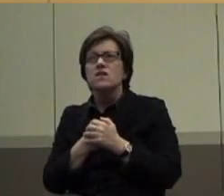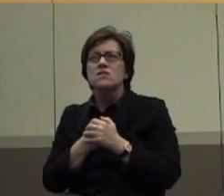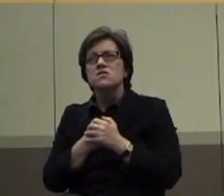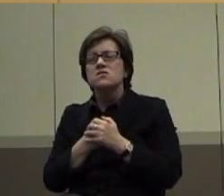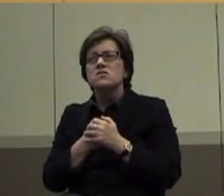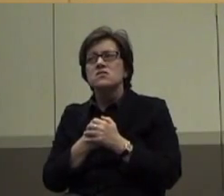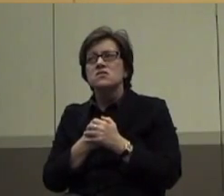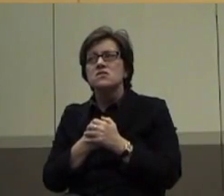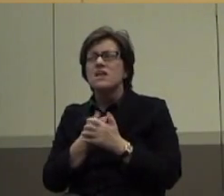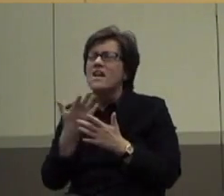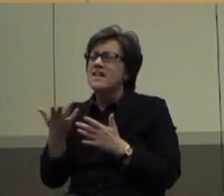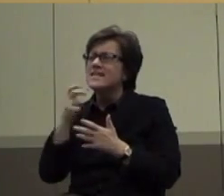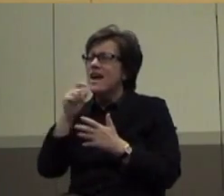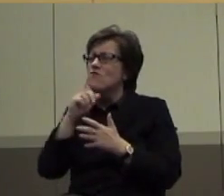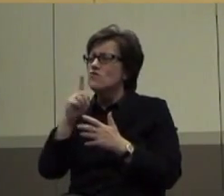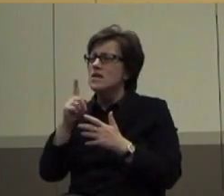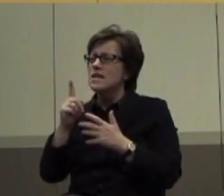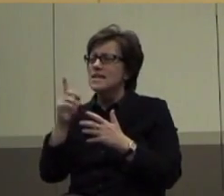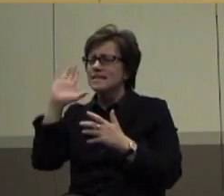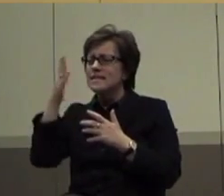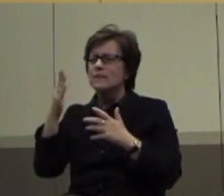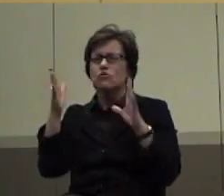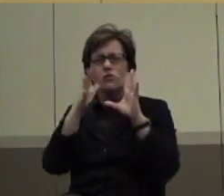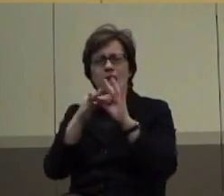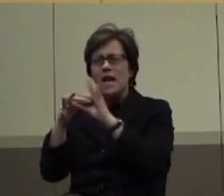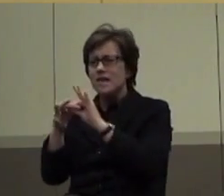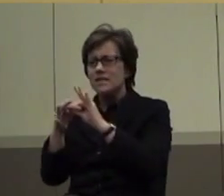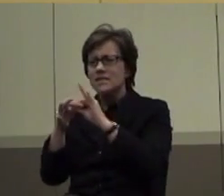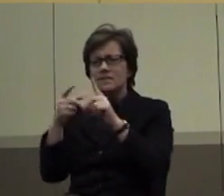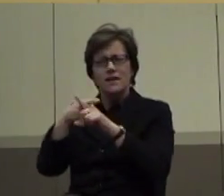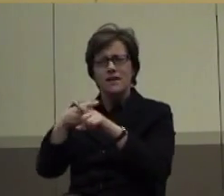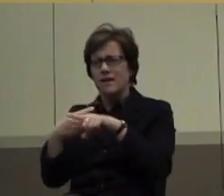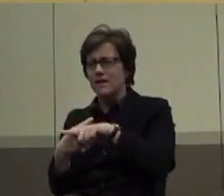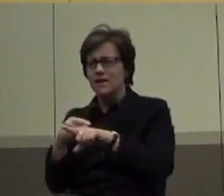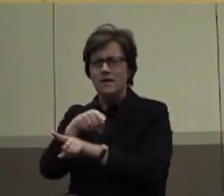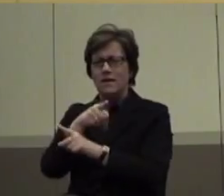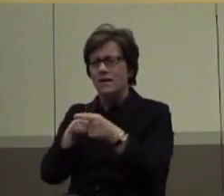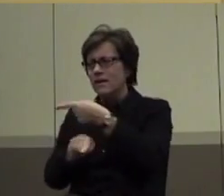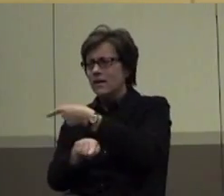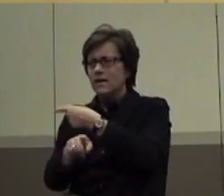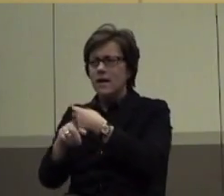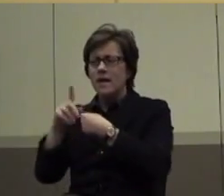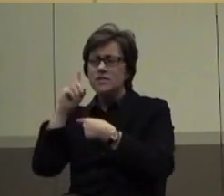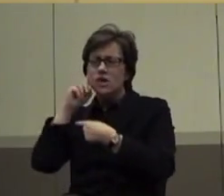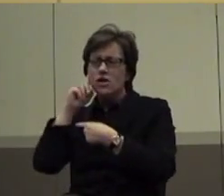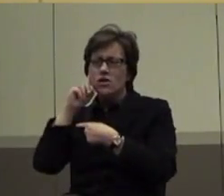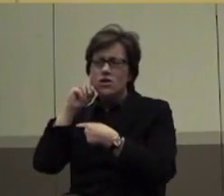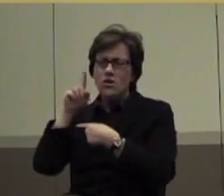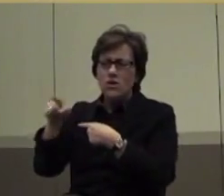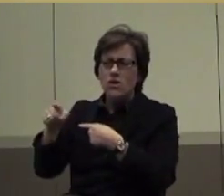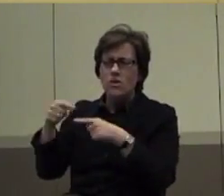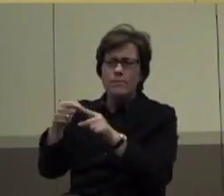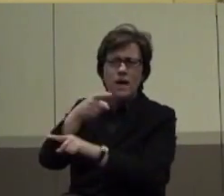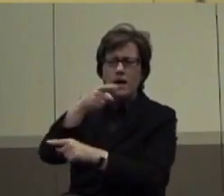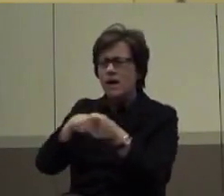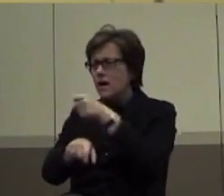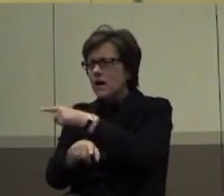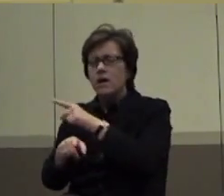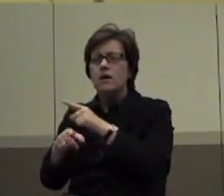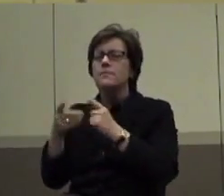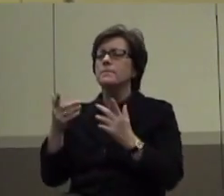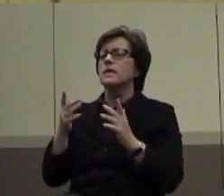that don't necessarily fit together well. If I start hearing those inconsistencies, I might want to start mildly